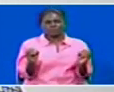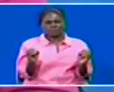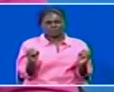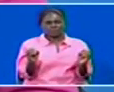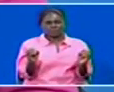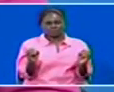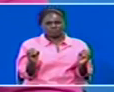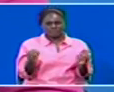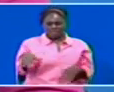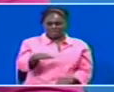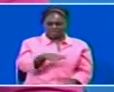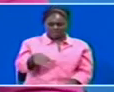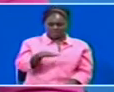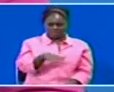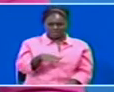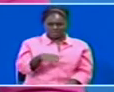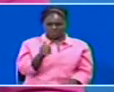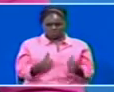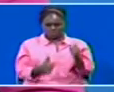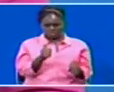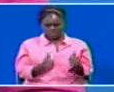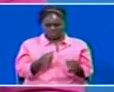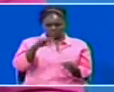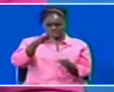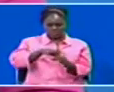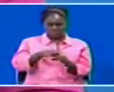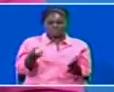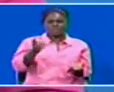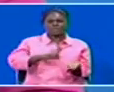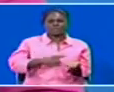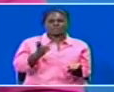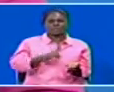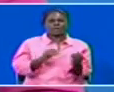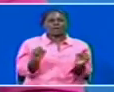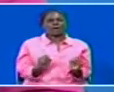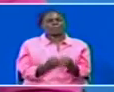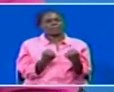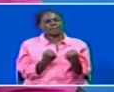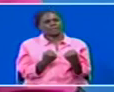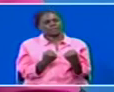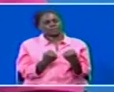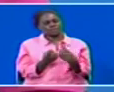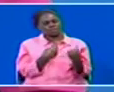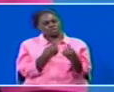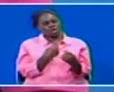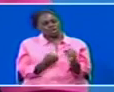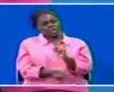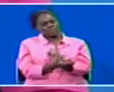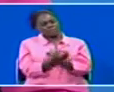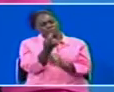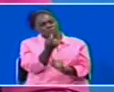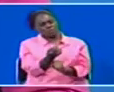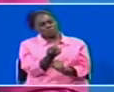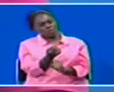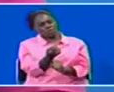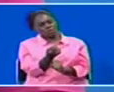here talked about the environment in which, you know, the voter registration exercise is taking place. Could you speak to that a little bit? I mean, there's been,